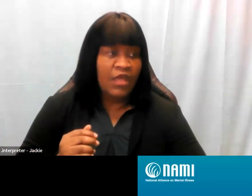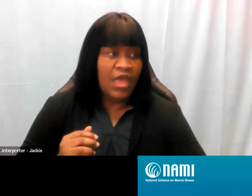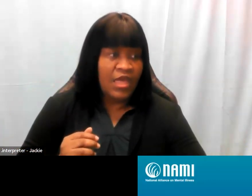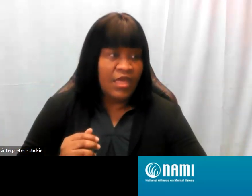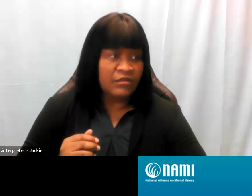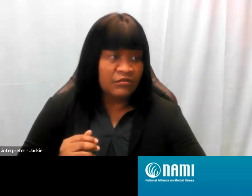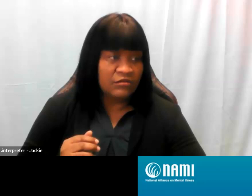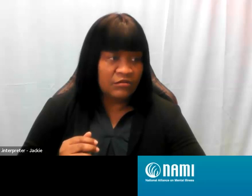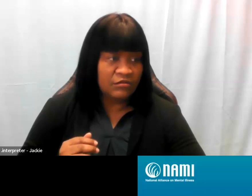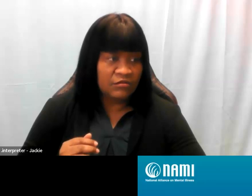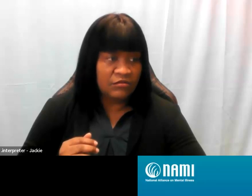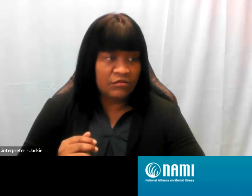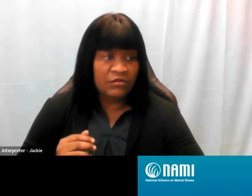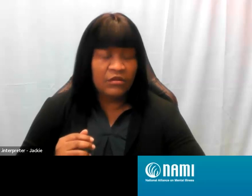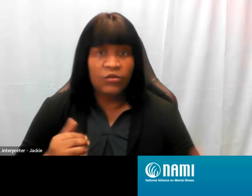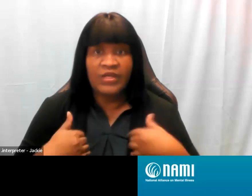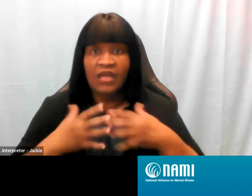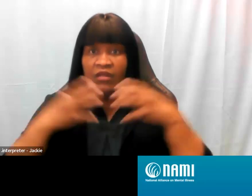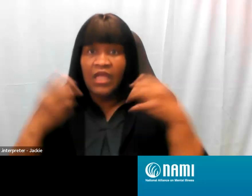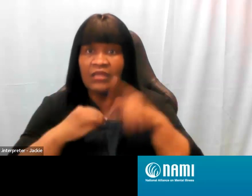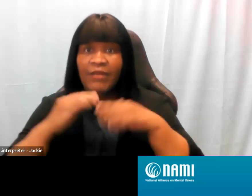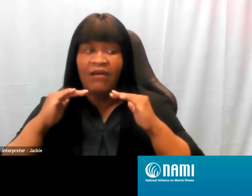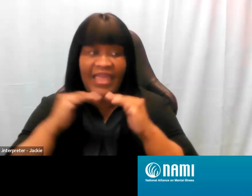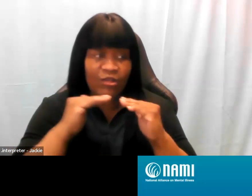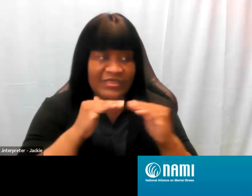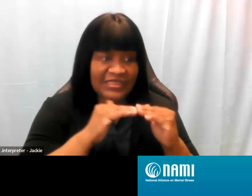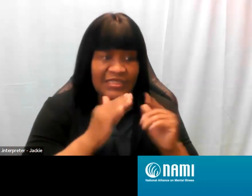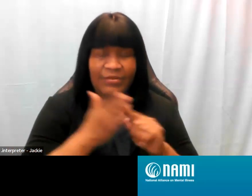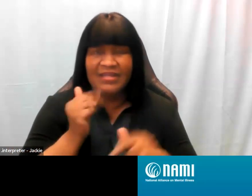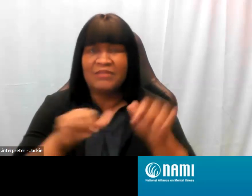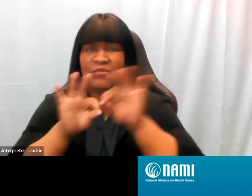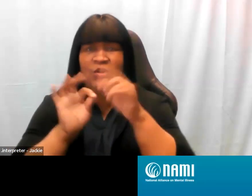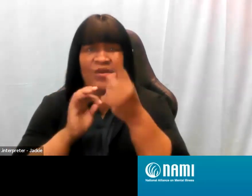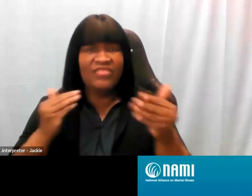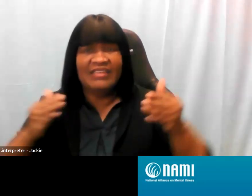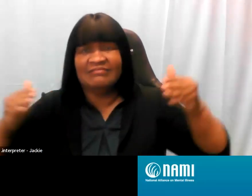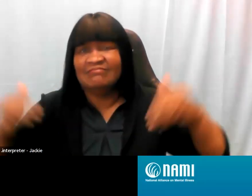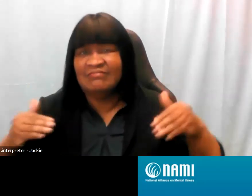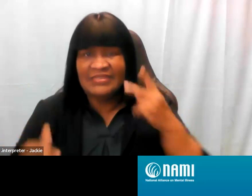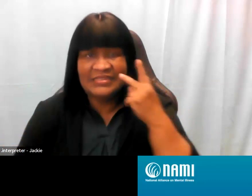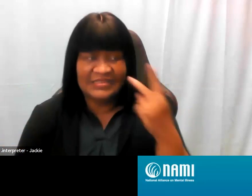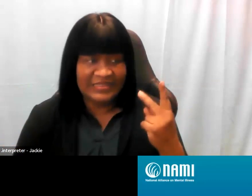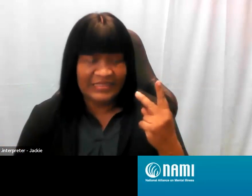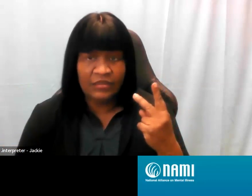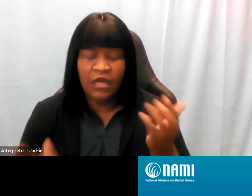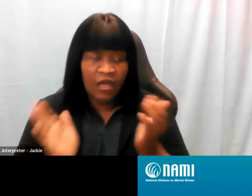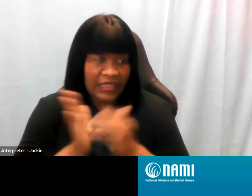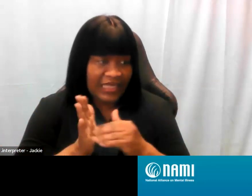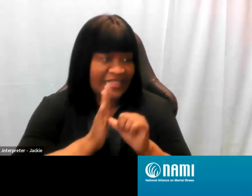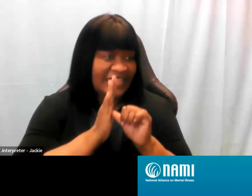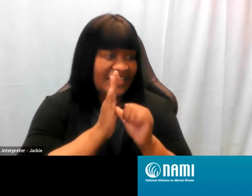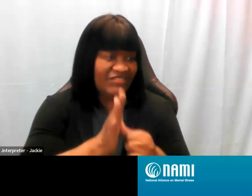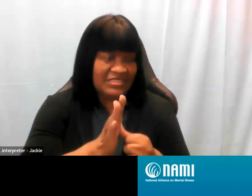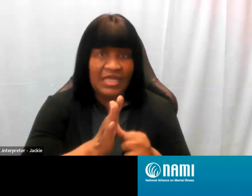we have a lot about equity, but one thing that I'm not seeing here, and again, emphasizing